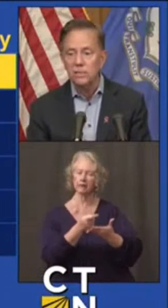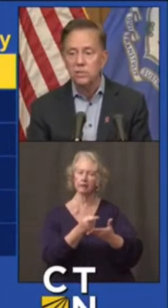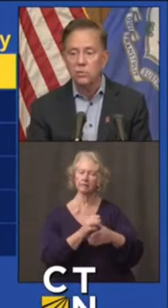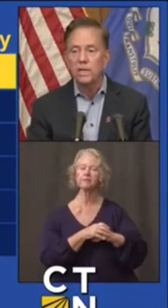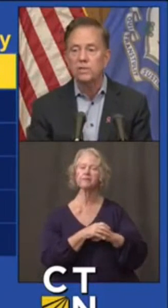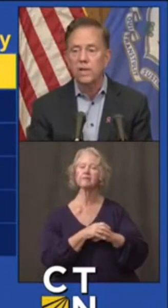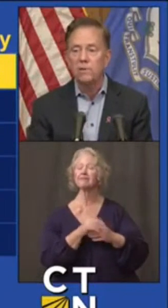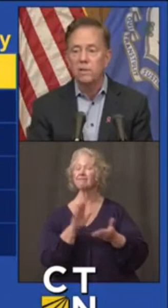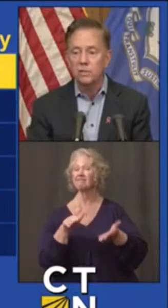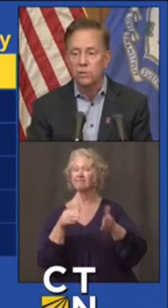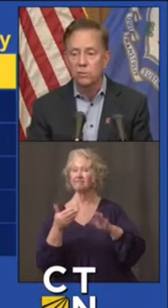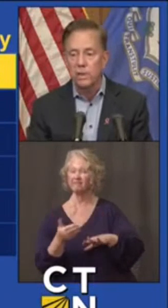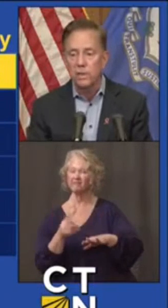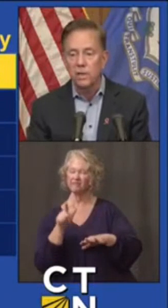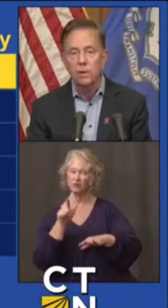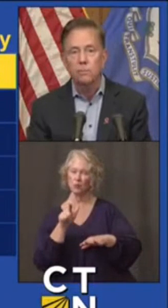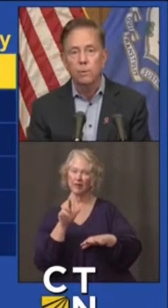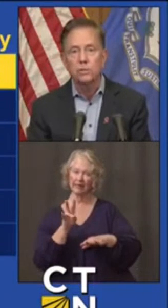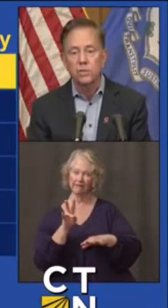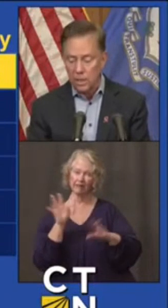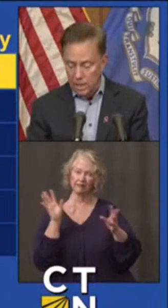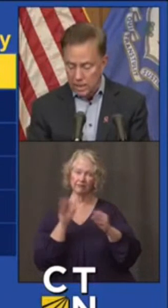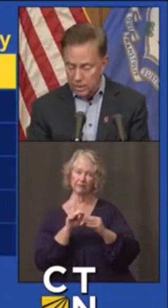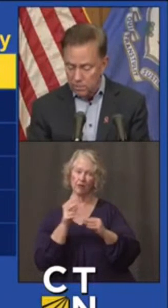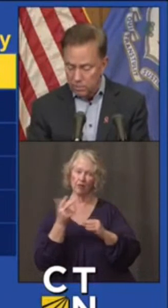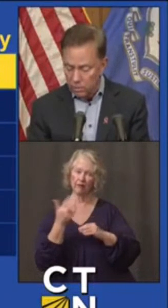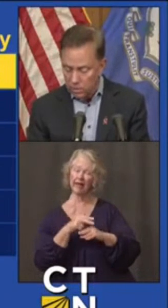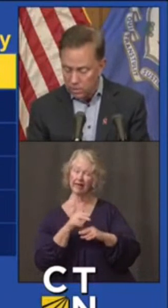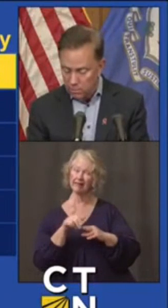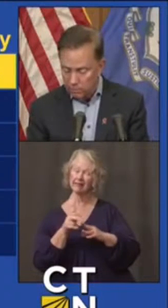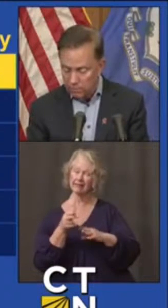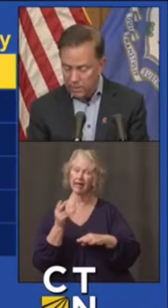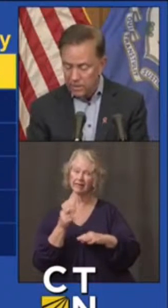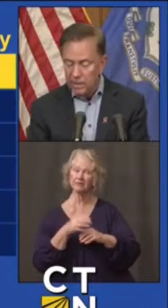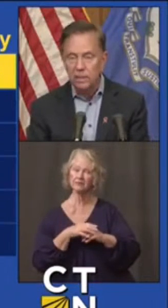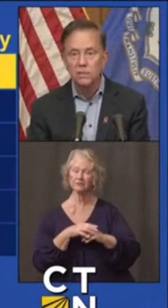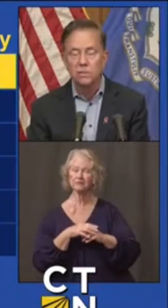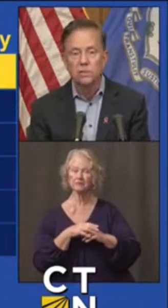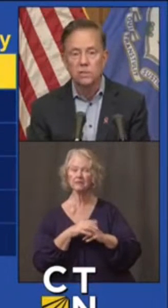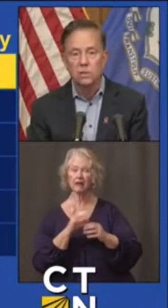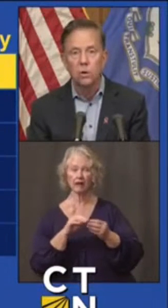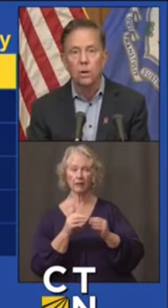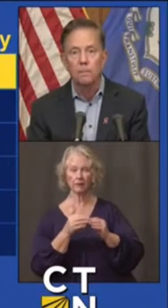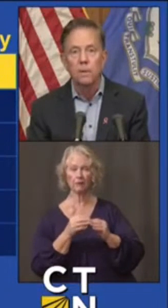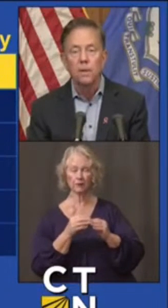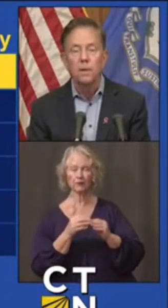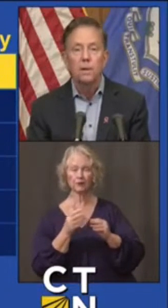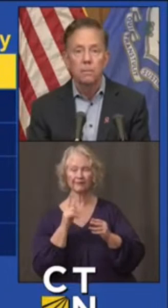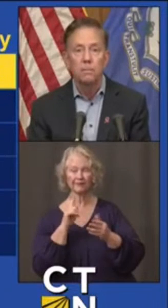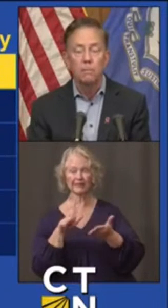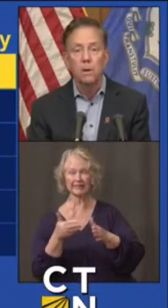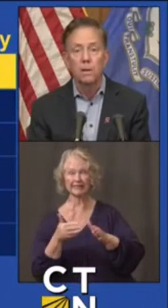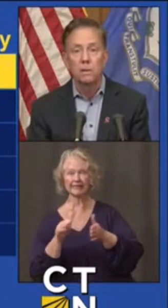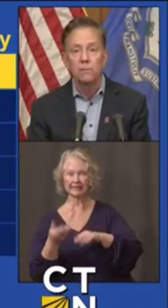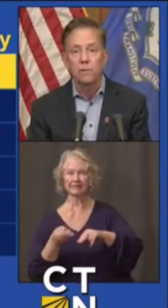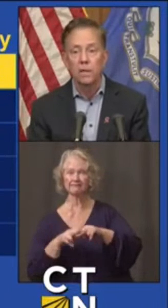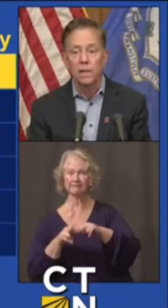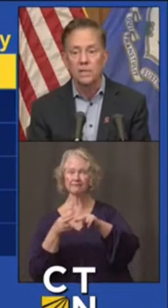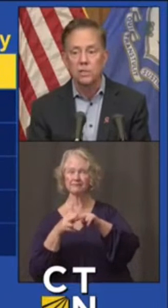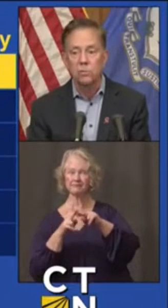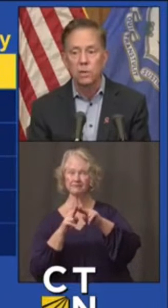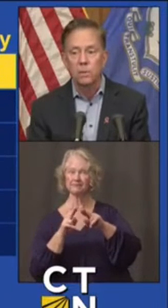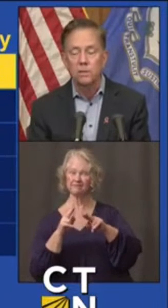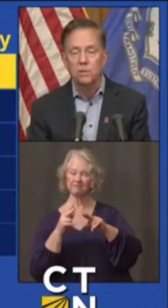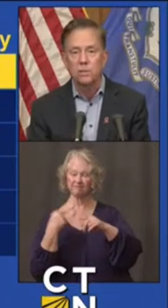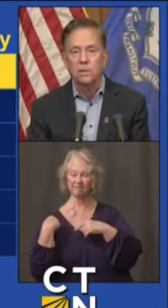Fatalities, 27. That's a 3-day number, but it's still a high number. Our number of fatalities has gone up monthly for the last